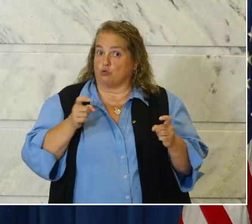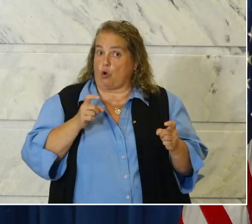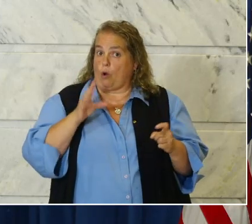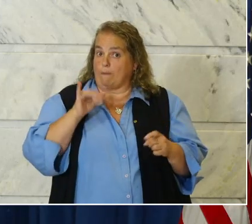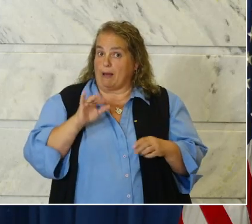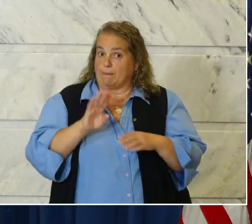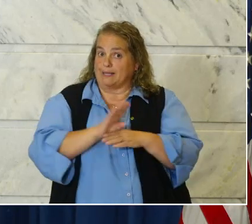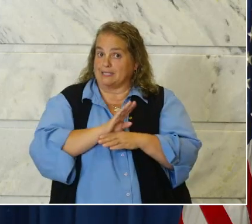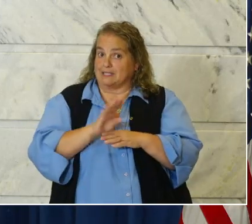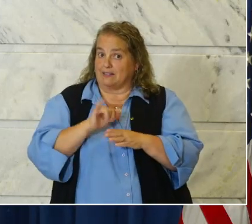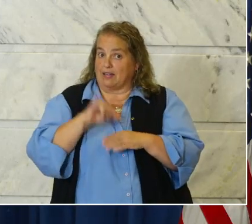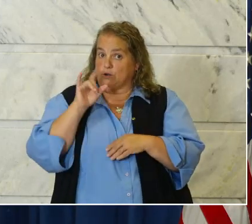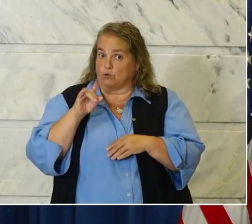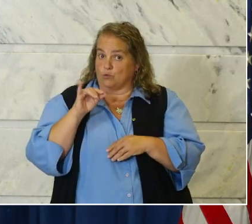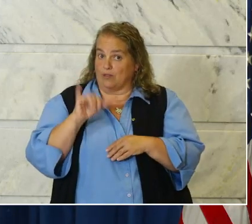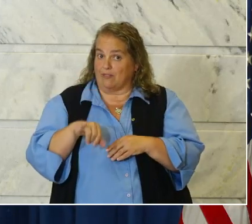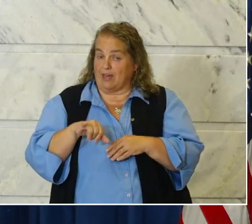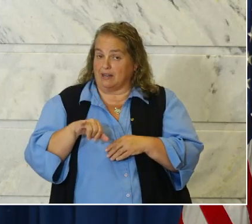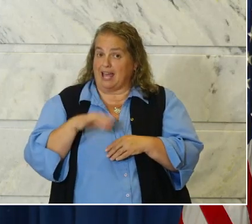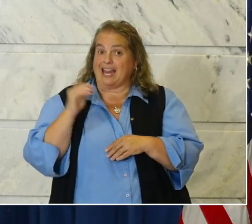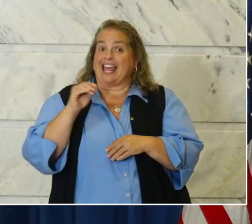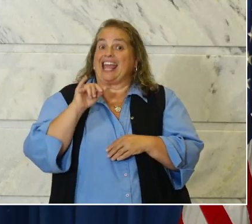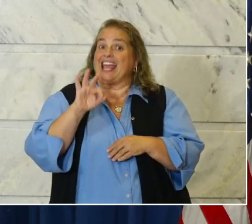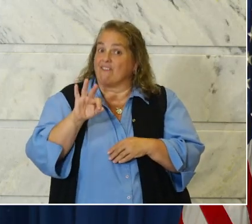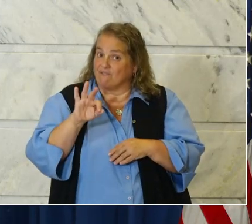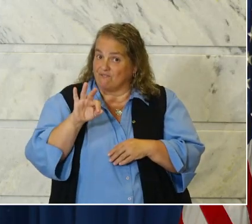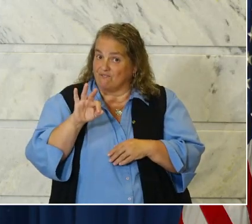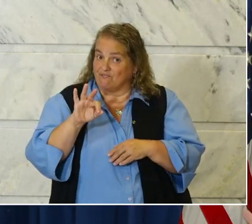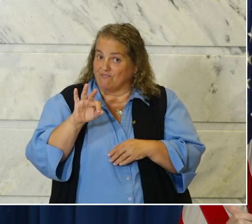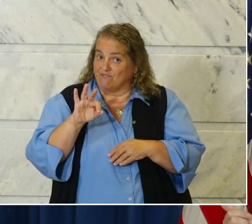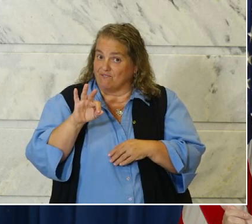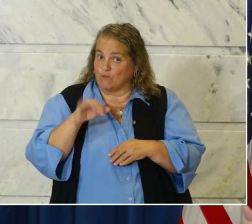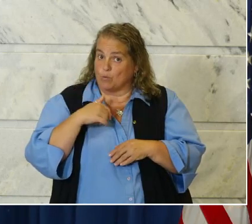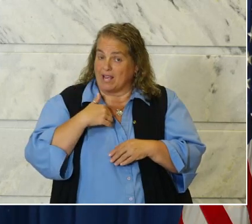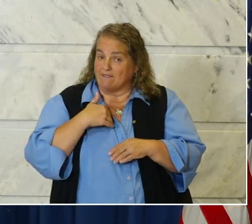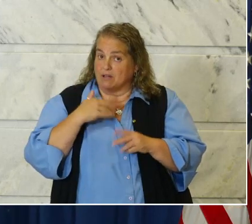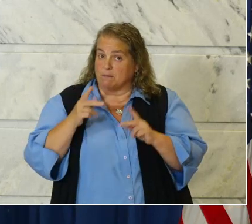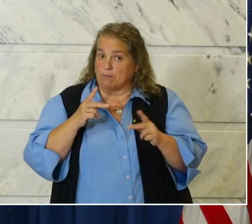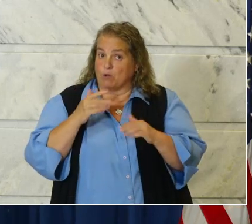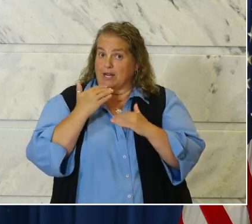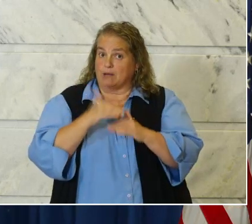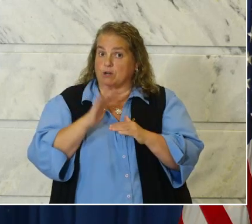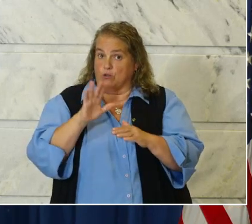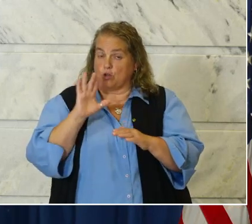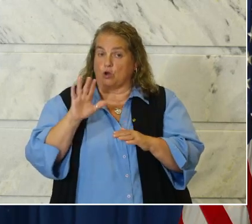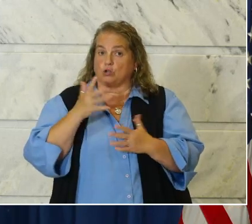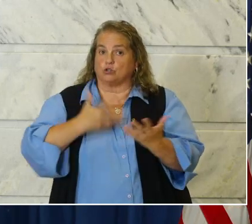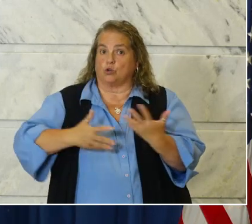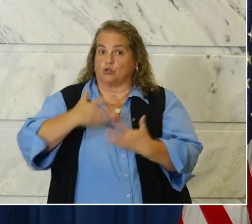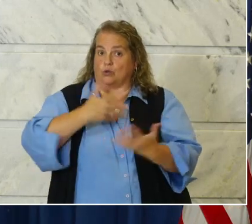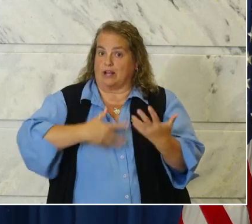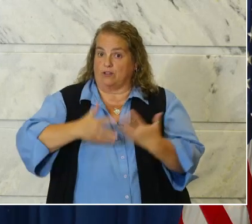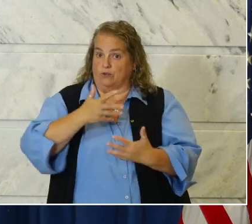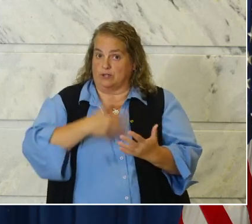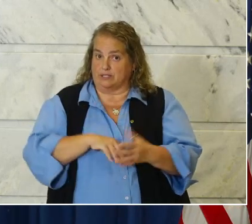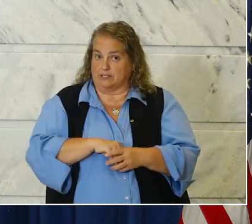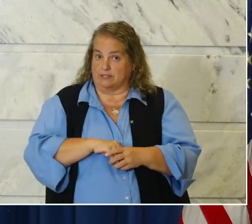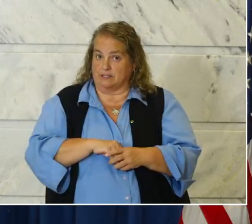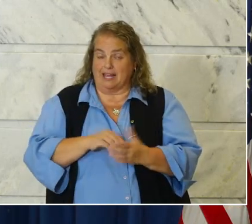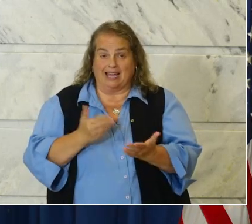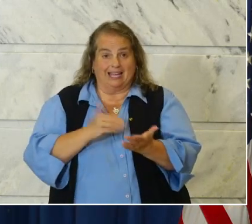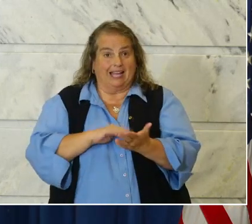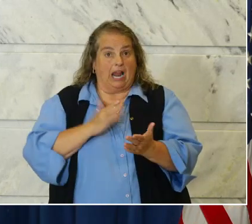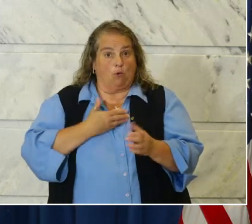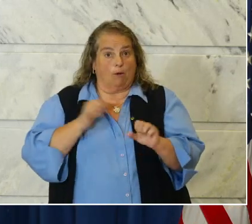businesses that do that, and if we have people limiting their social gatherings significantly. Again, our